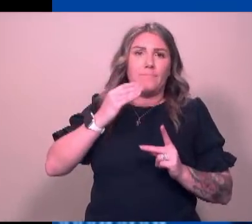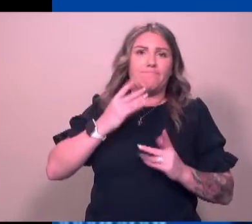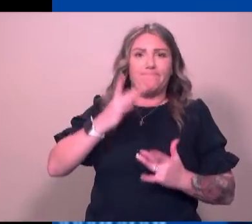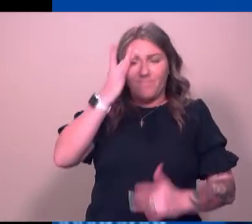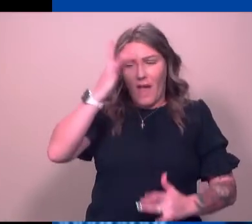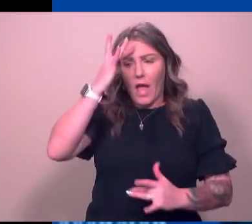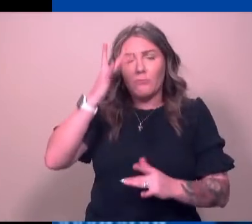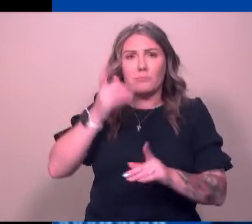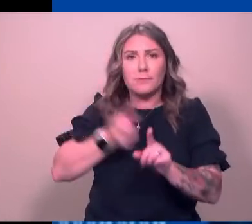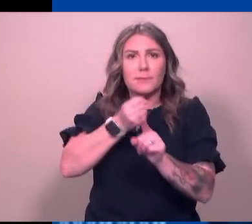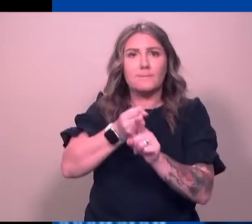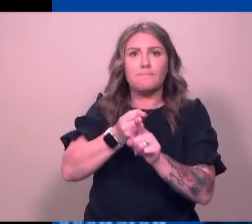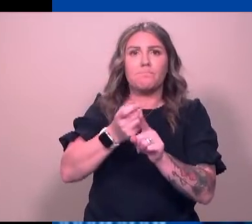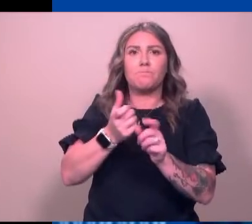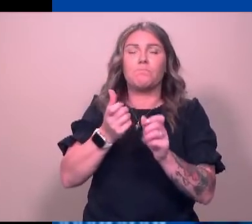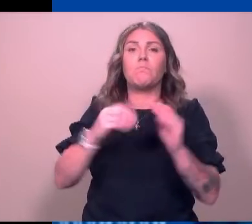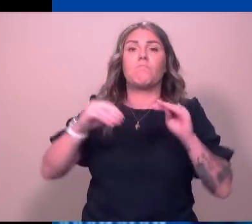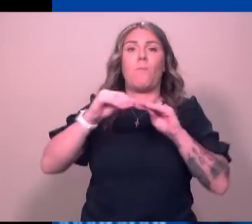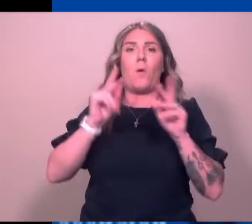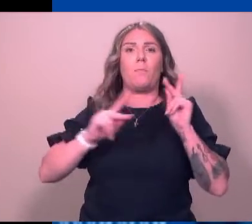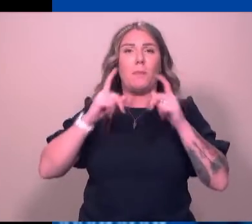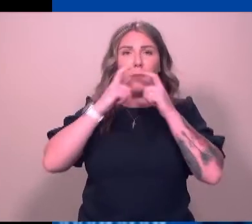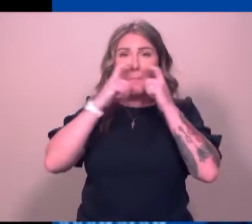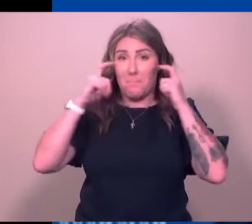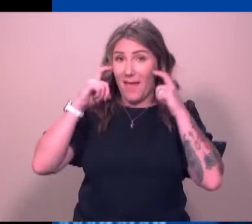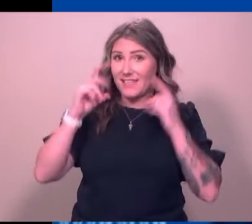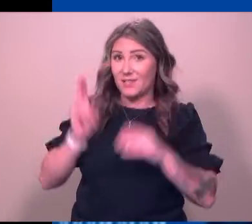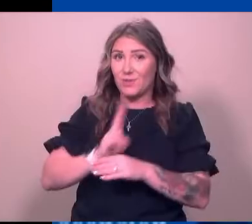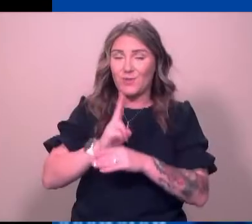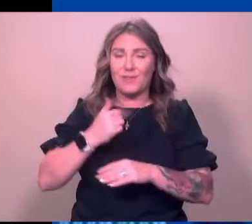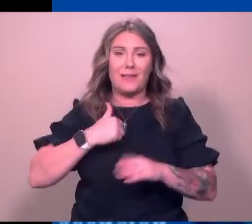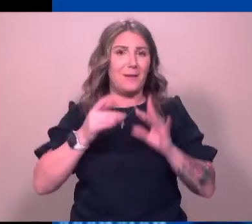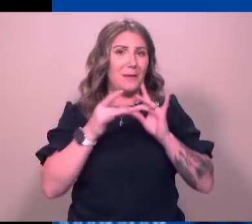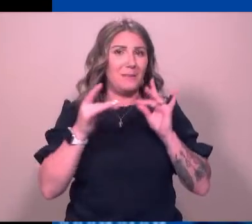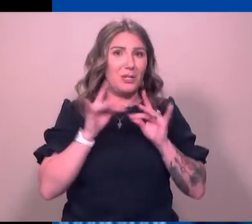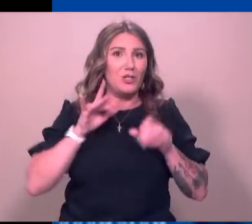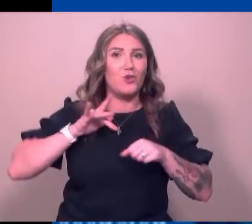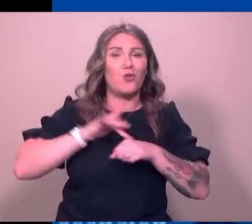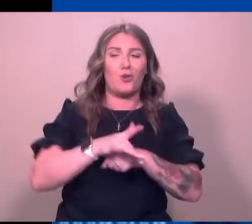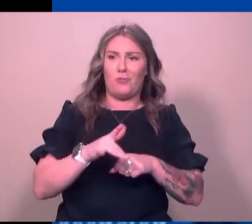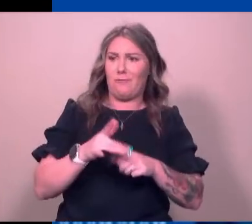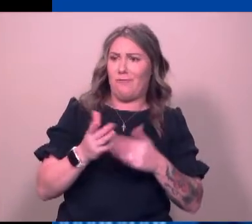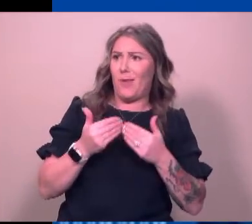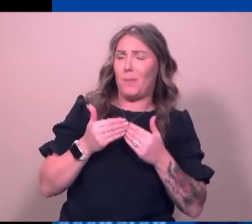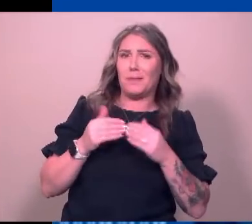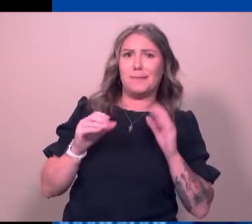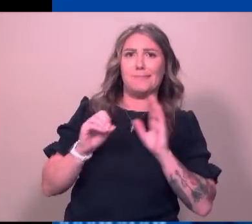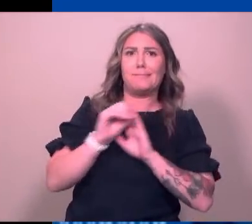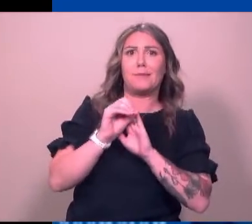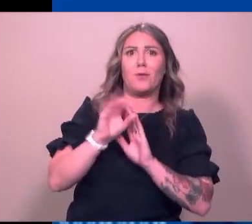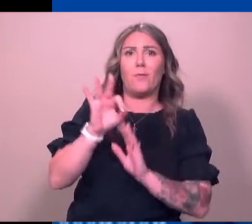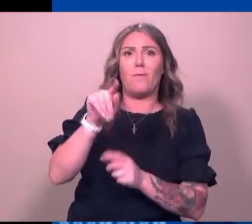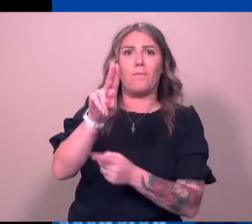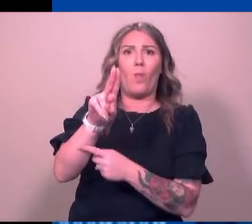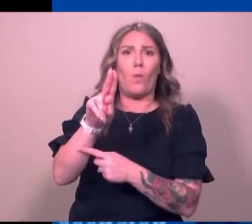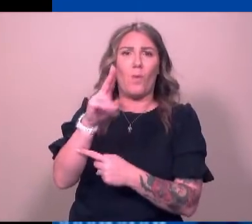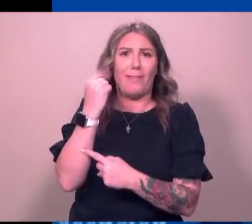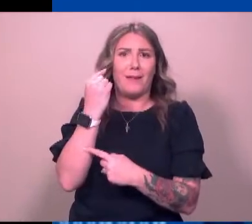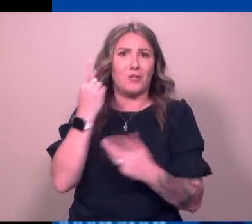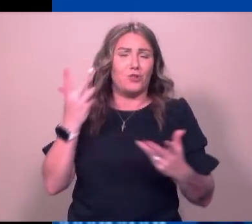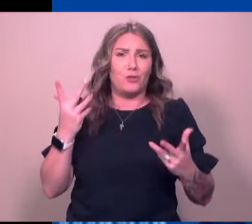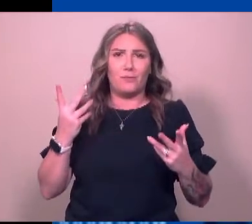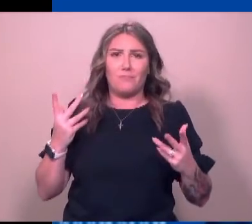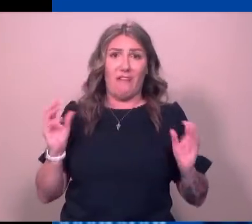A lot more people were wearing masks, and that's part of the reason that I mentioned earlier. We almost saw no influenza. There